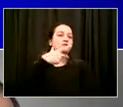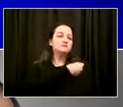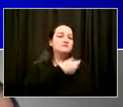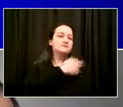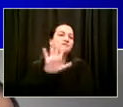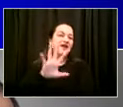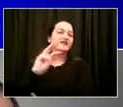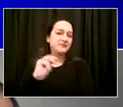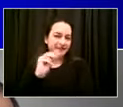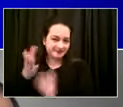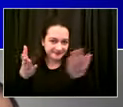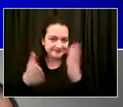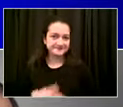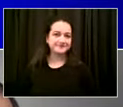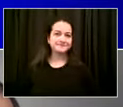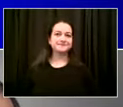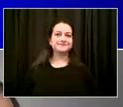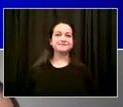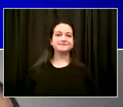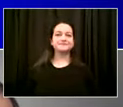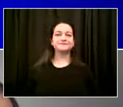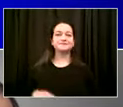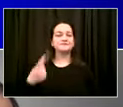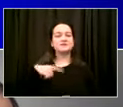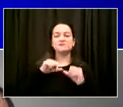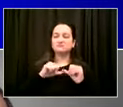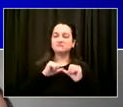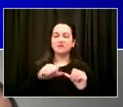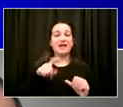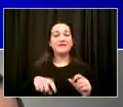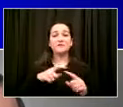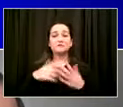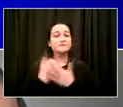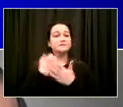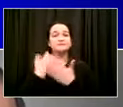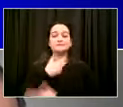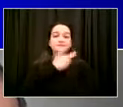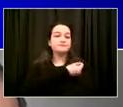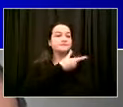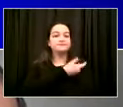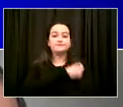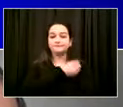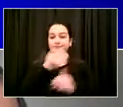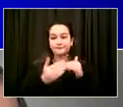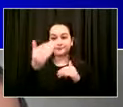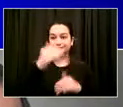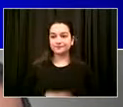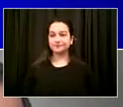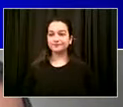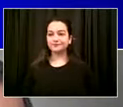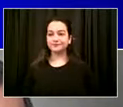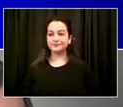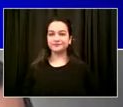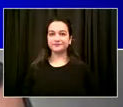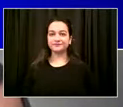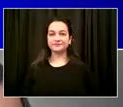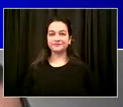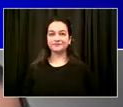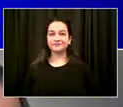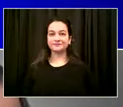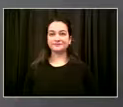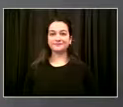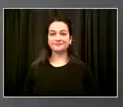I feel very good about what we're seeing from this vaccine. Could you comment on that, Doctor? Oh, absolutely, sir. You're no question